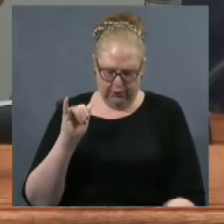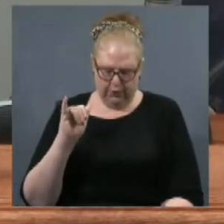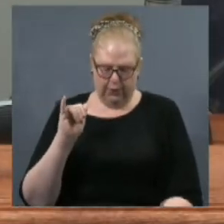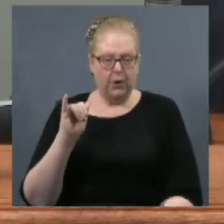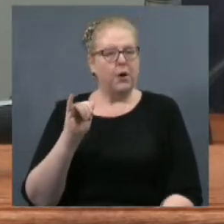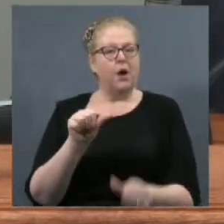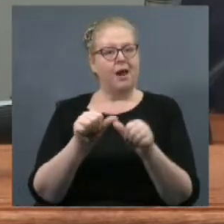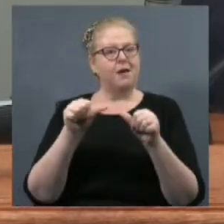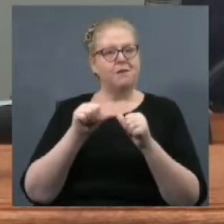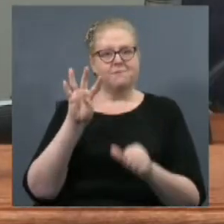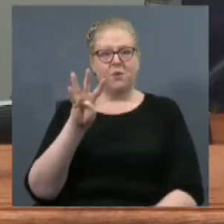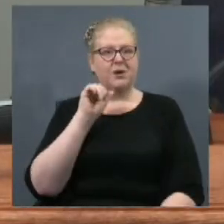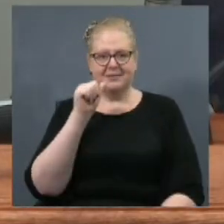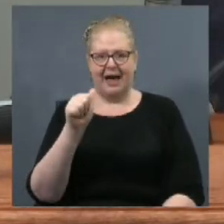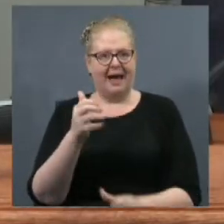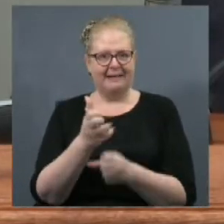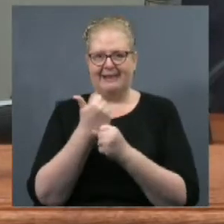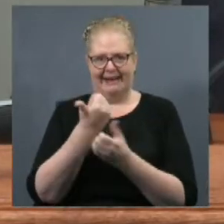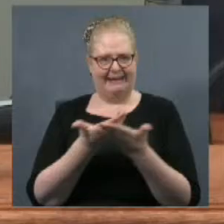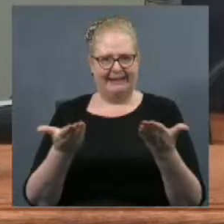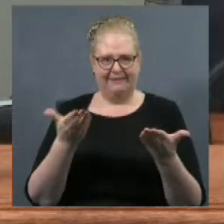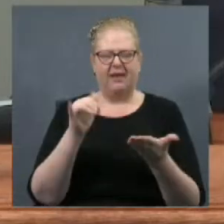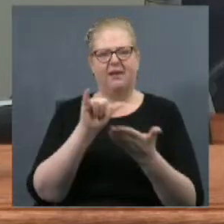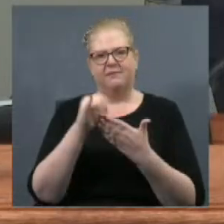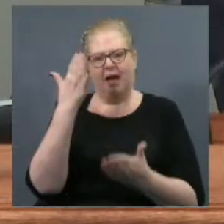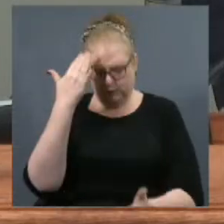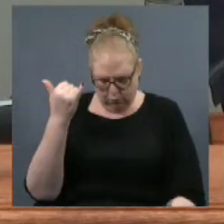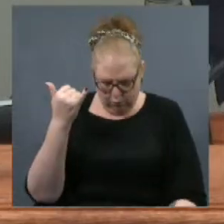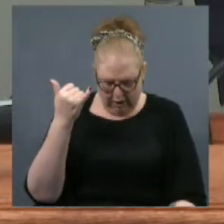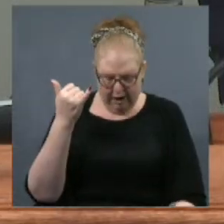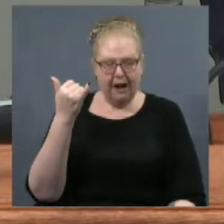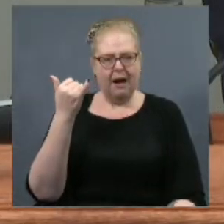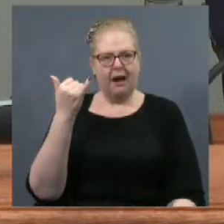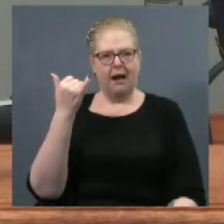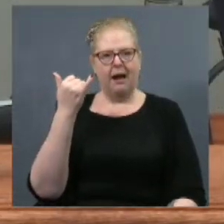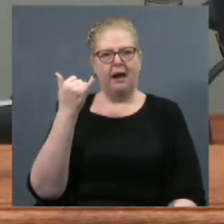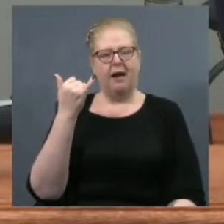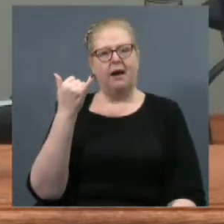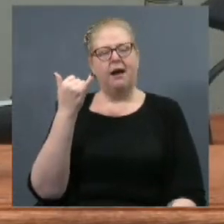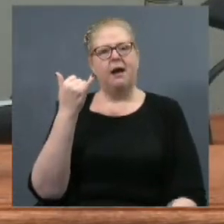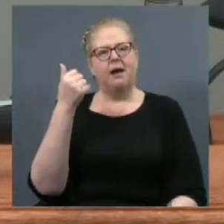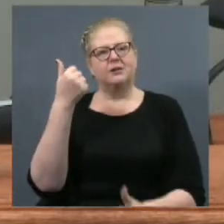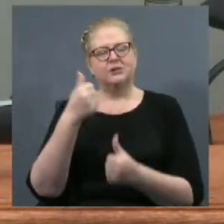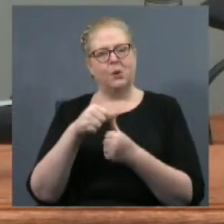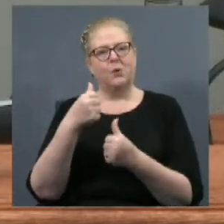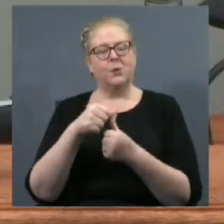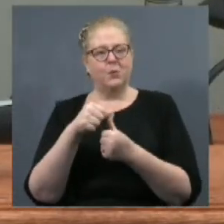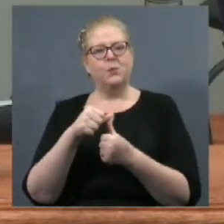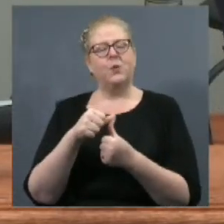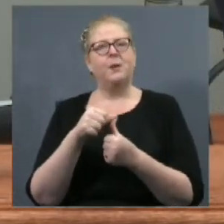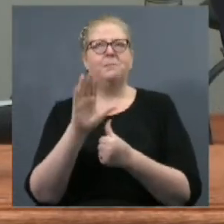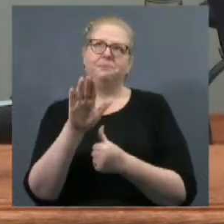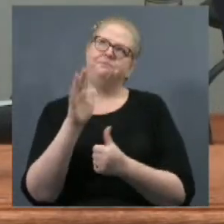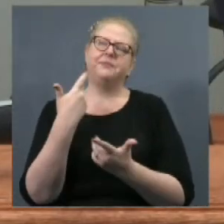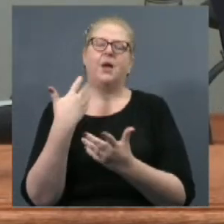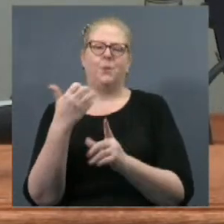4 is not receiving anything. And so that's the reason why, and just to remind everyone,